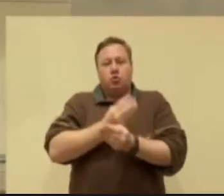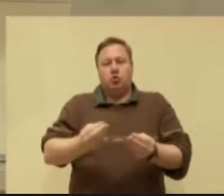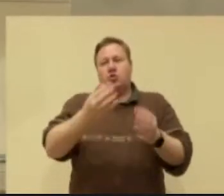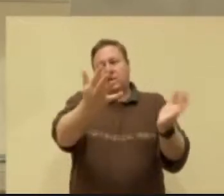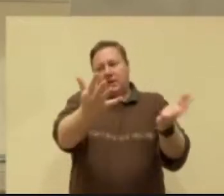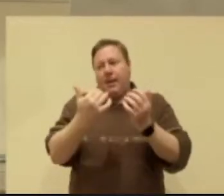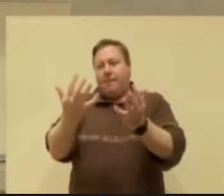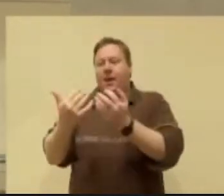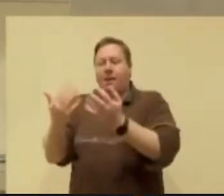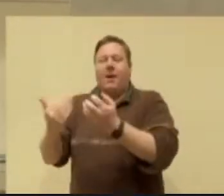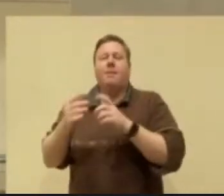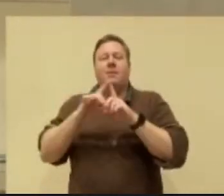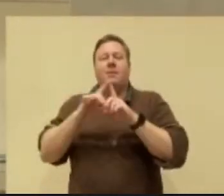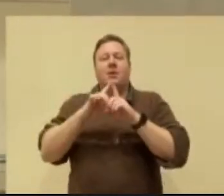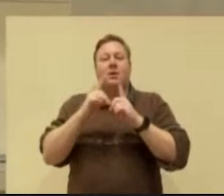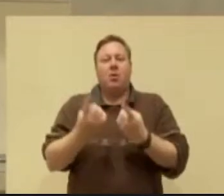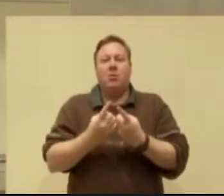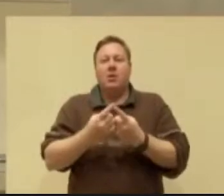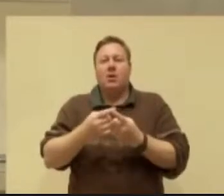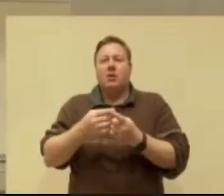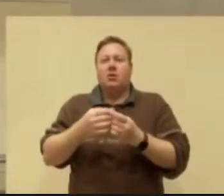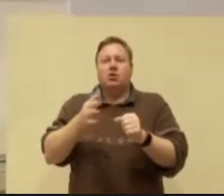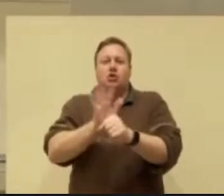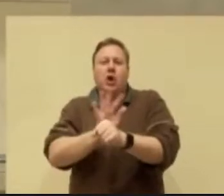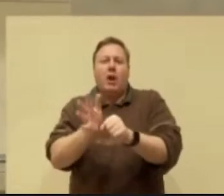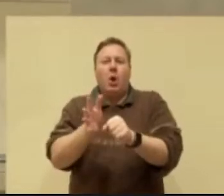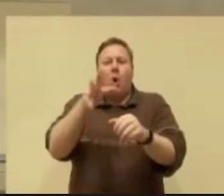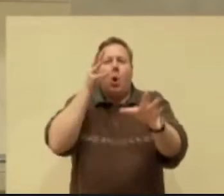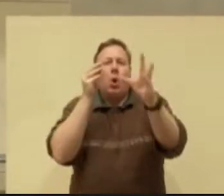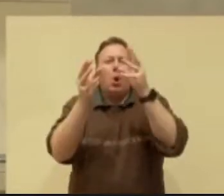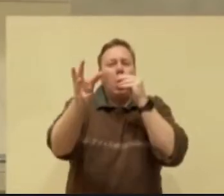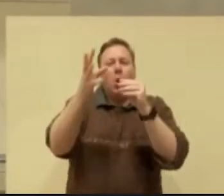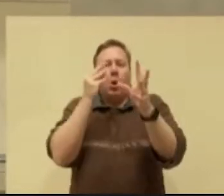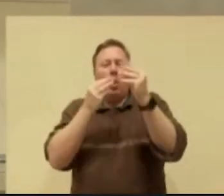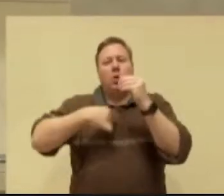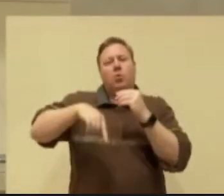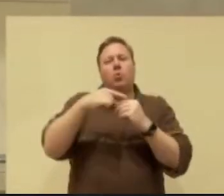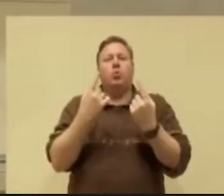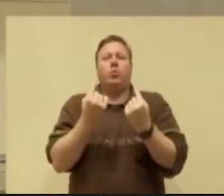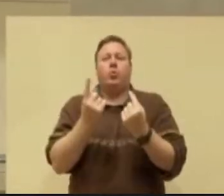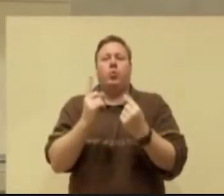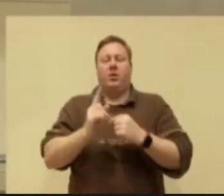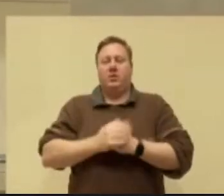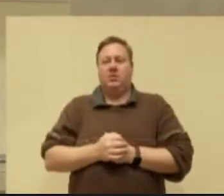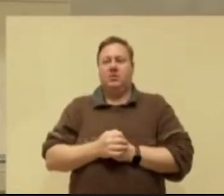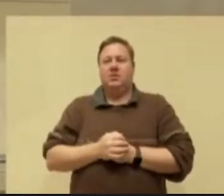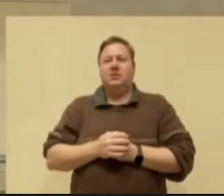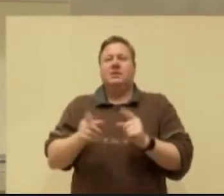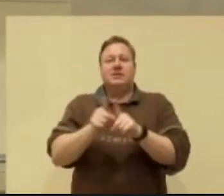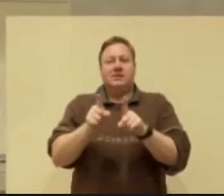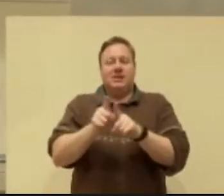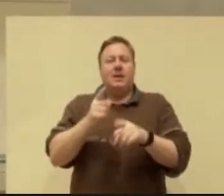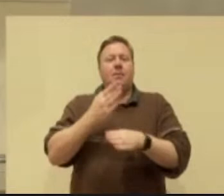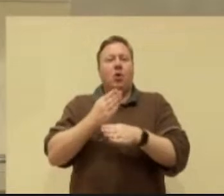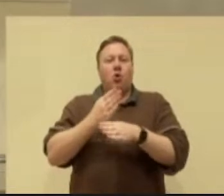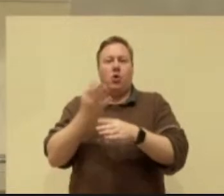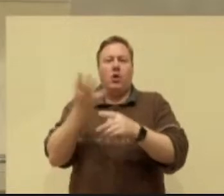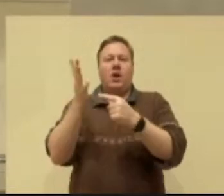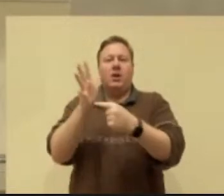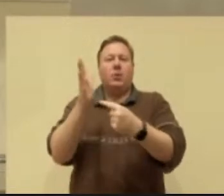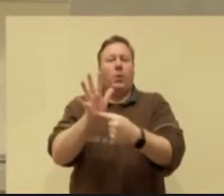just shadow learn what we do we also have done a number of career exposure